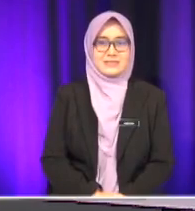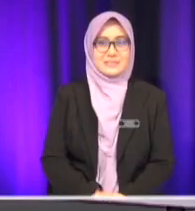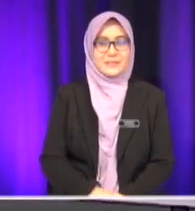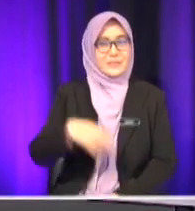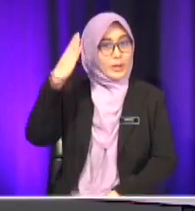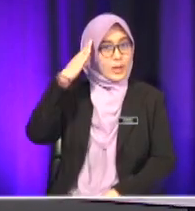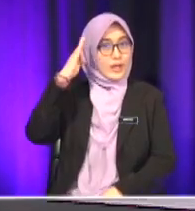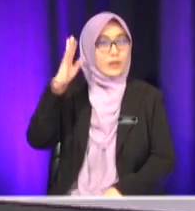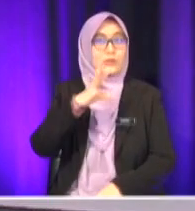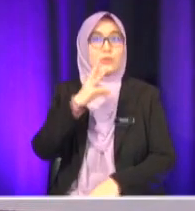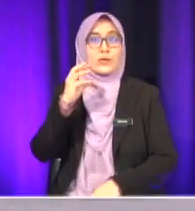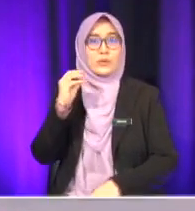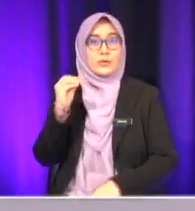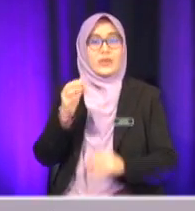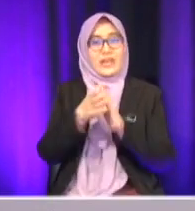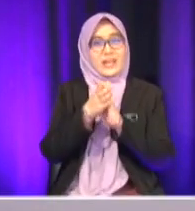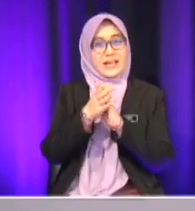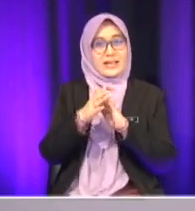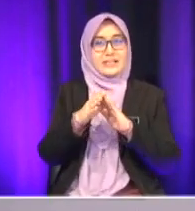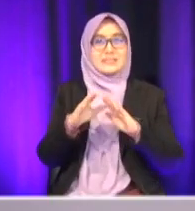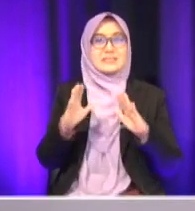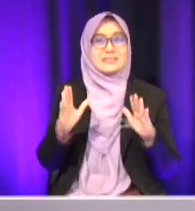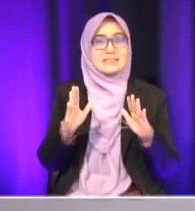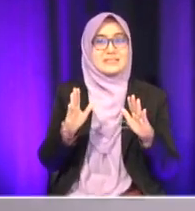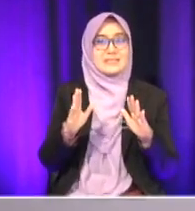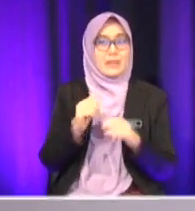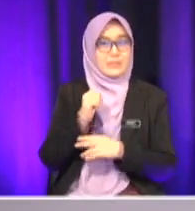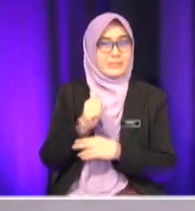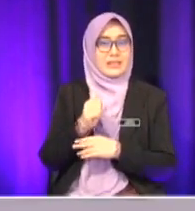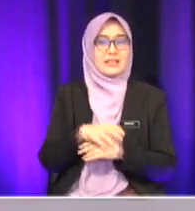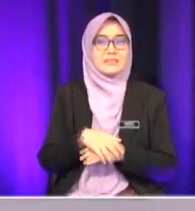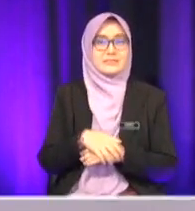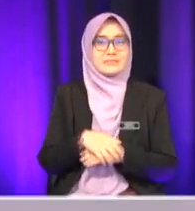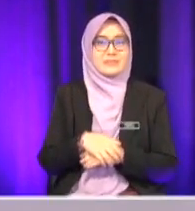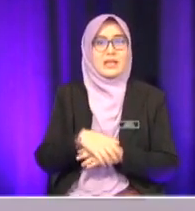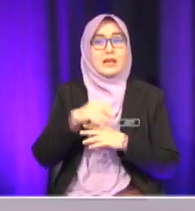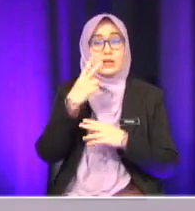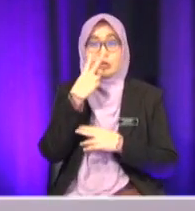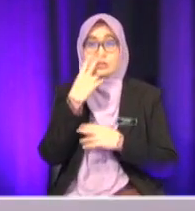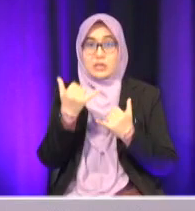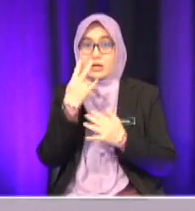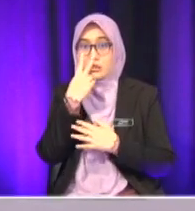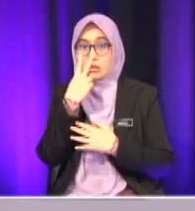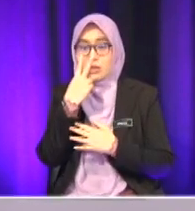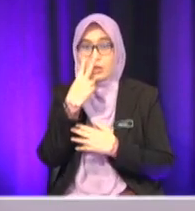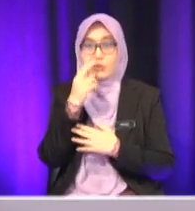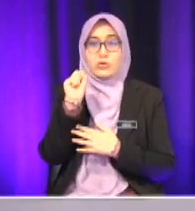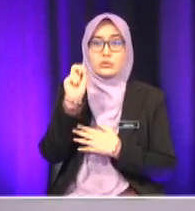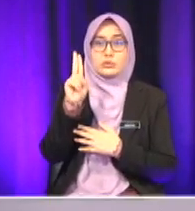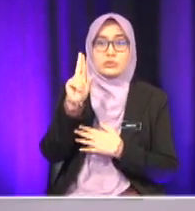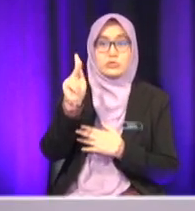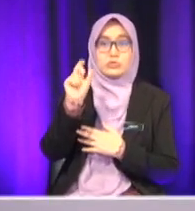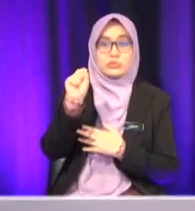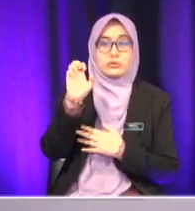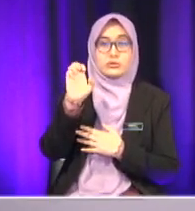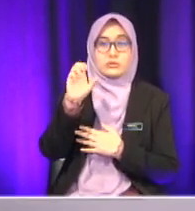Hello and good day to you. You are now watching Sukses SPM 2022 Pecutan together with me, Sean Stephen, as your host. And for